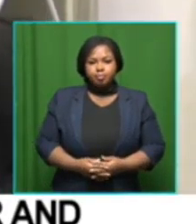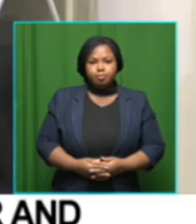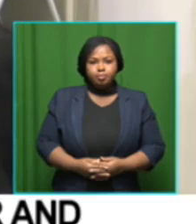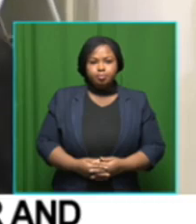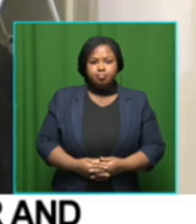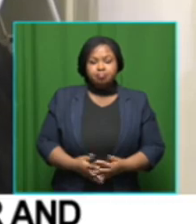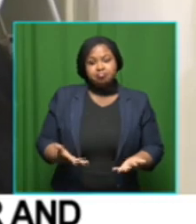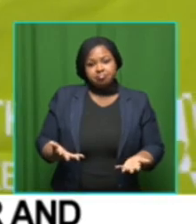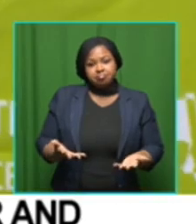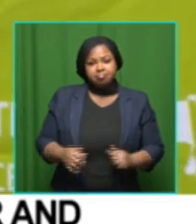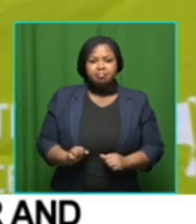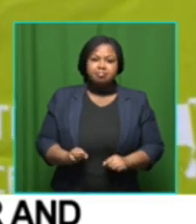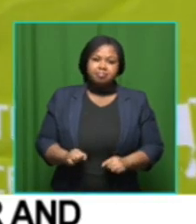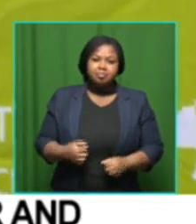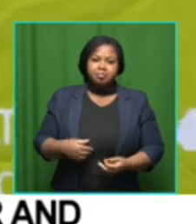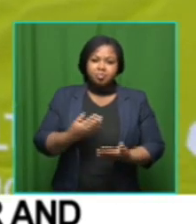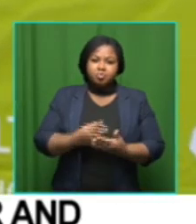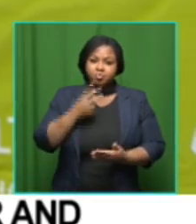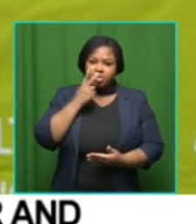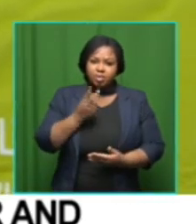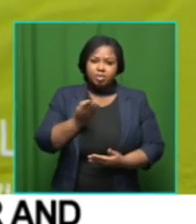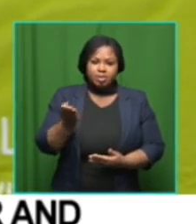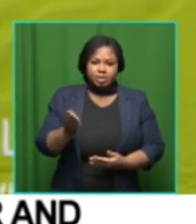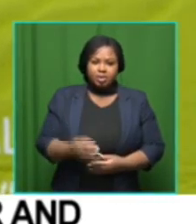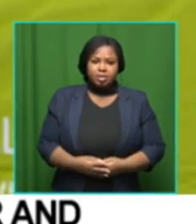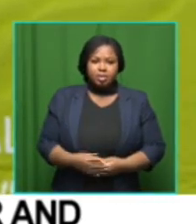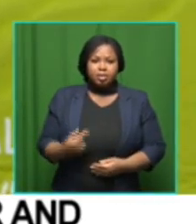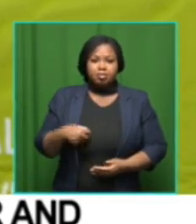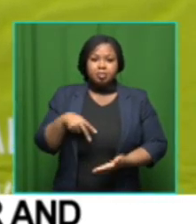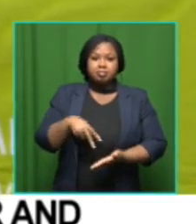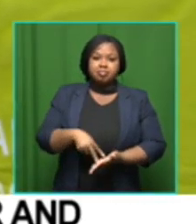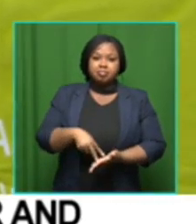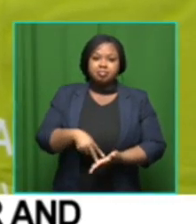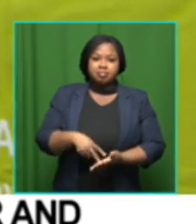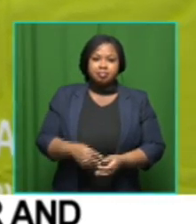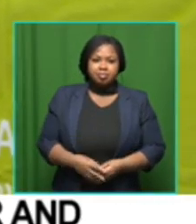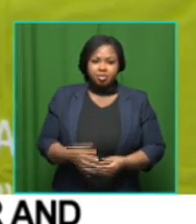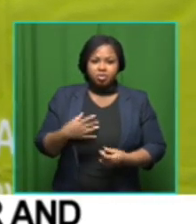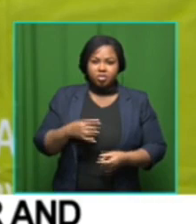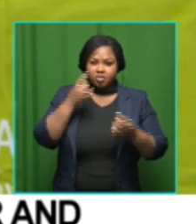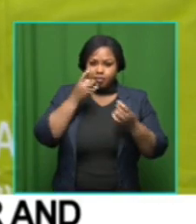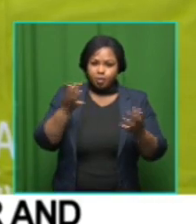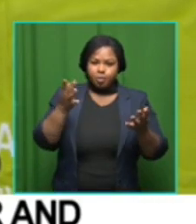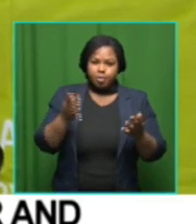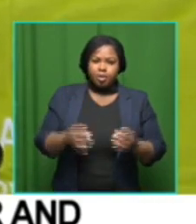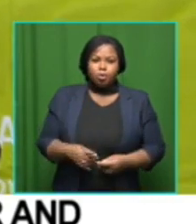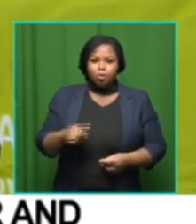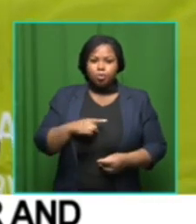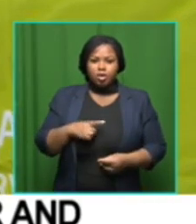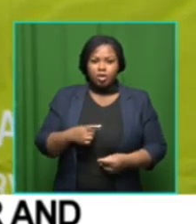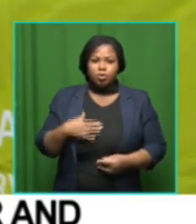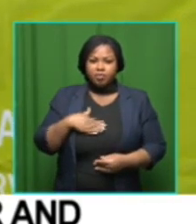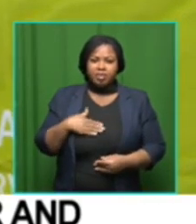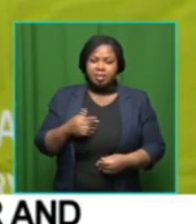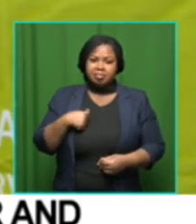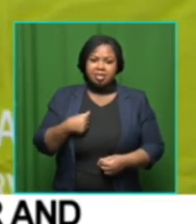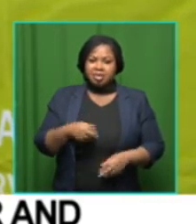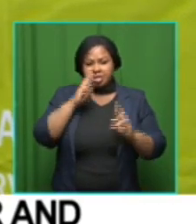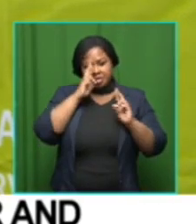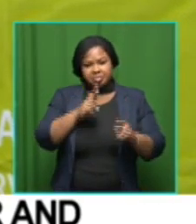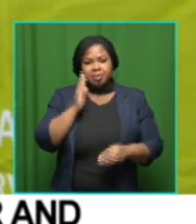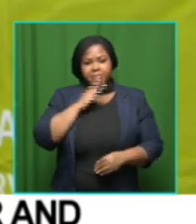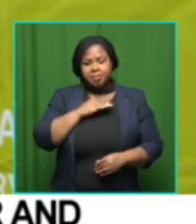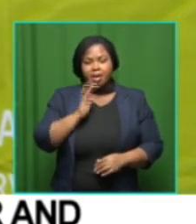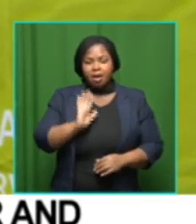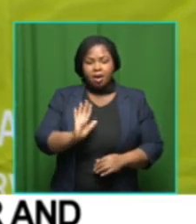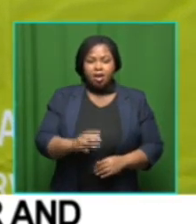Well, as you can see, I'm only standing up just to make sure you don't feel I've disrespected you.